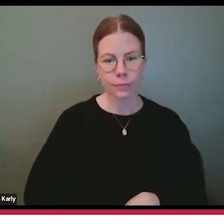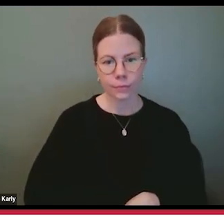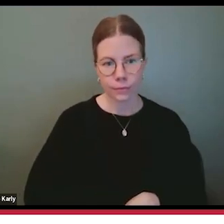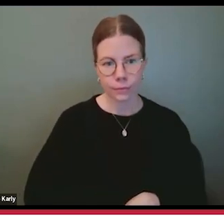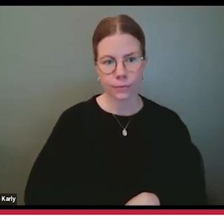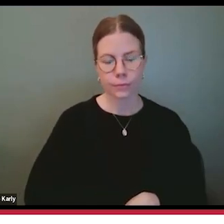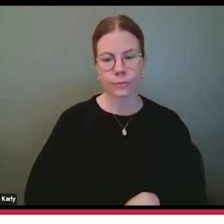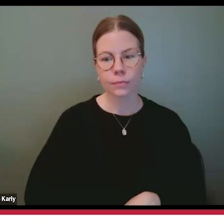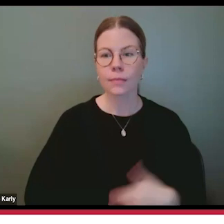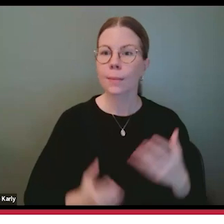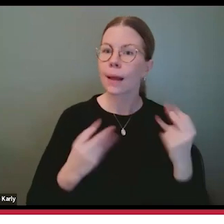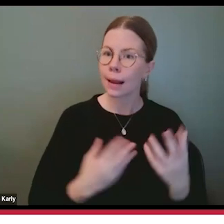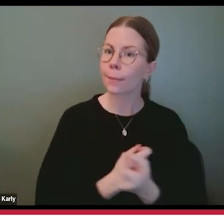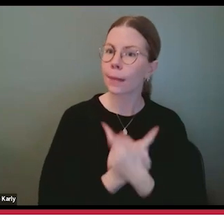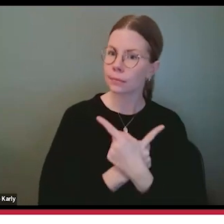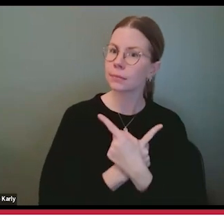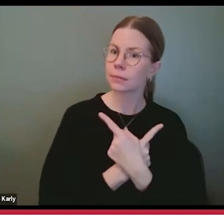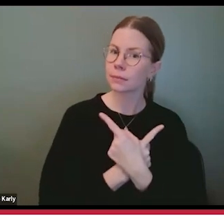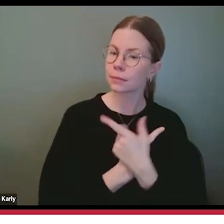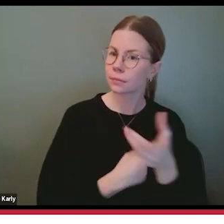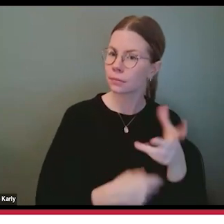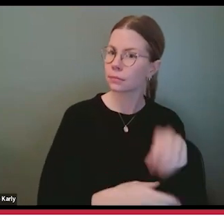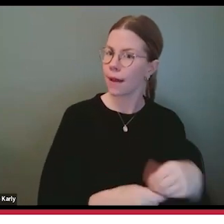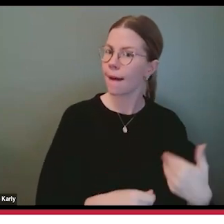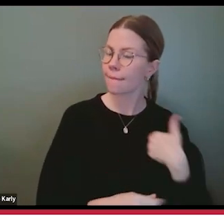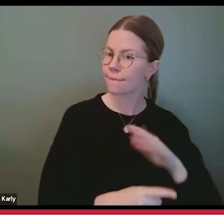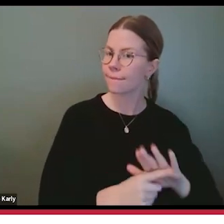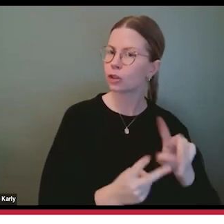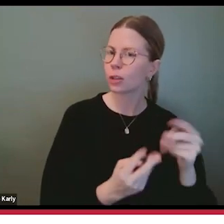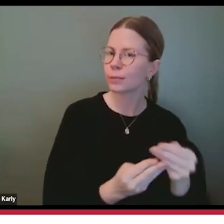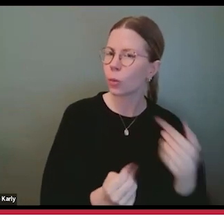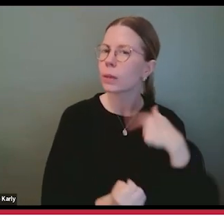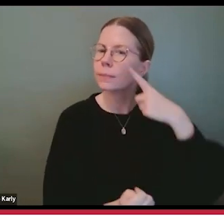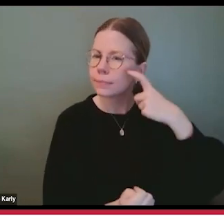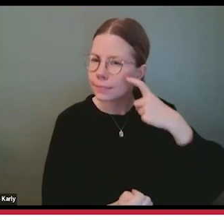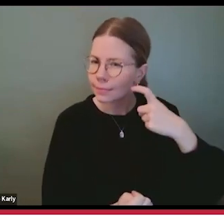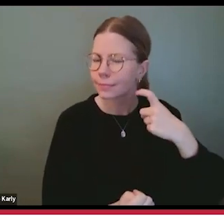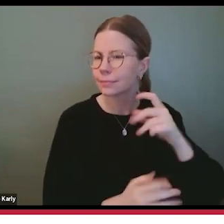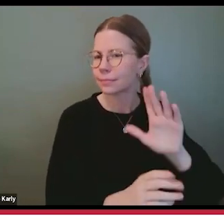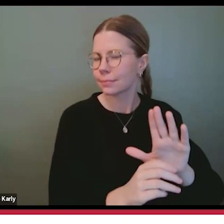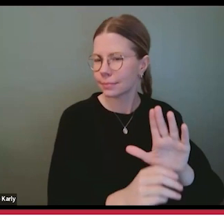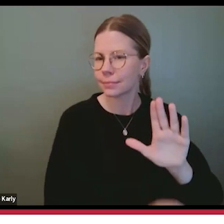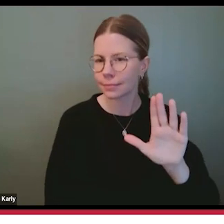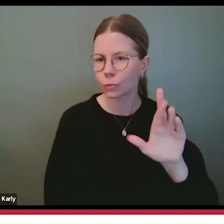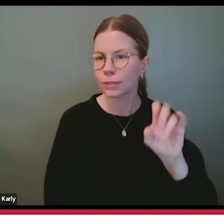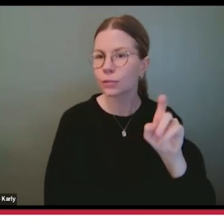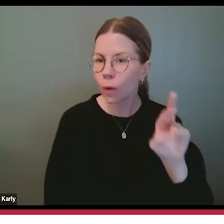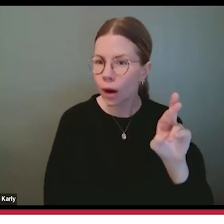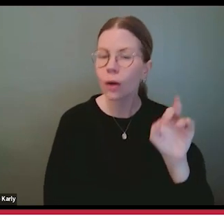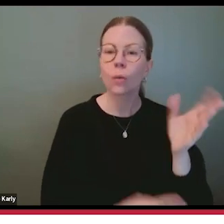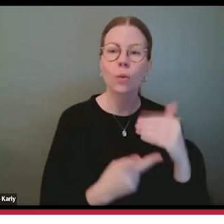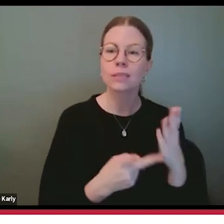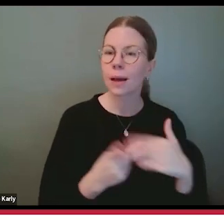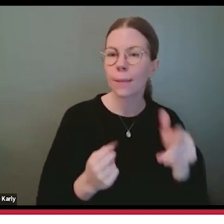the genetic material and are suspected to be the reservoir. There's a theory that arthropods or insects may